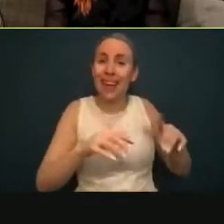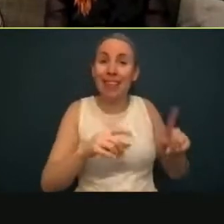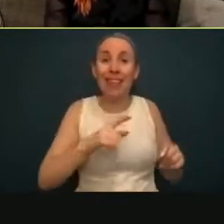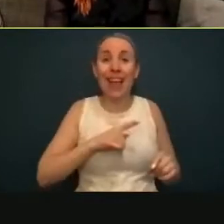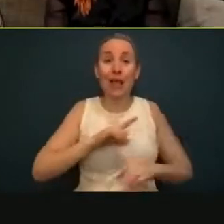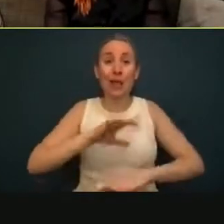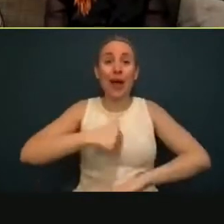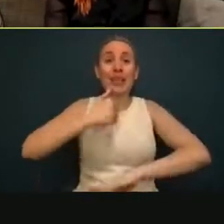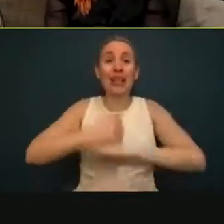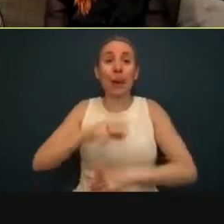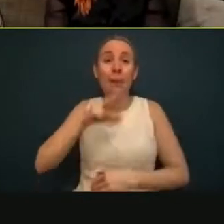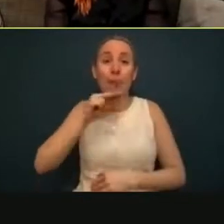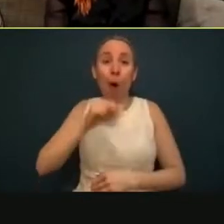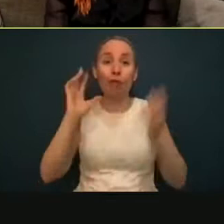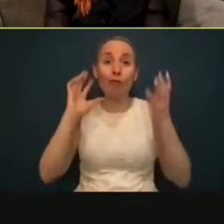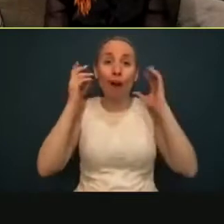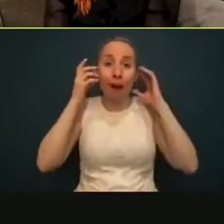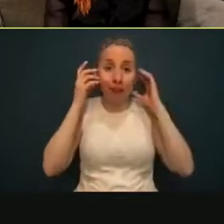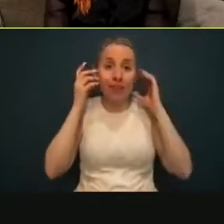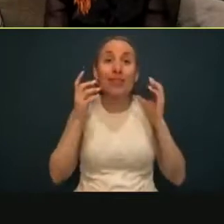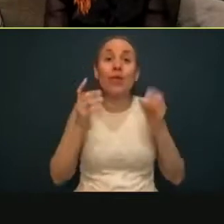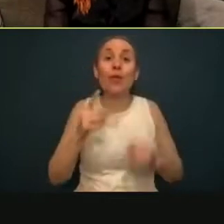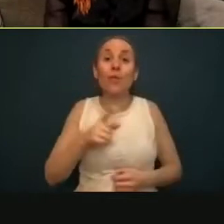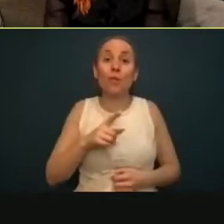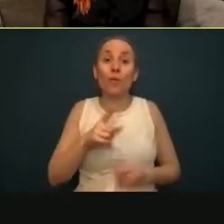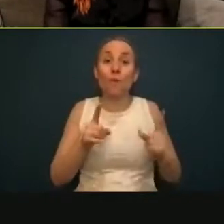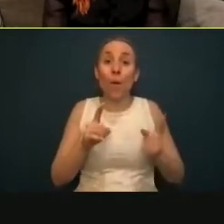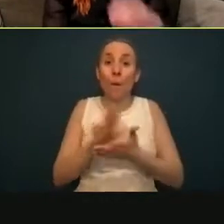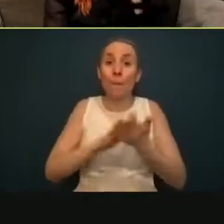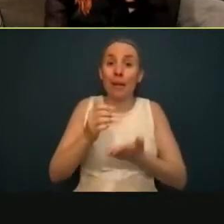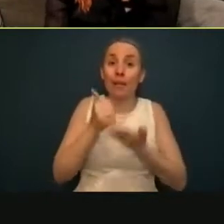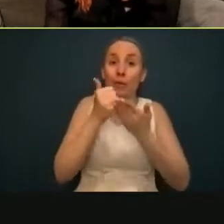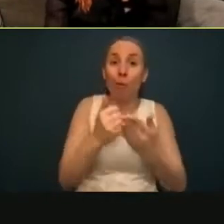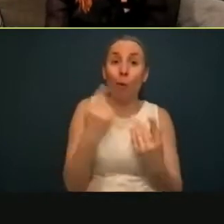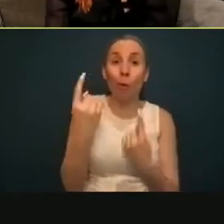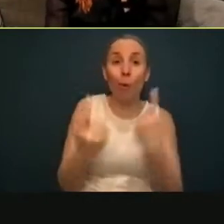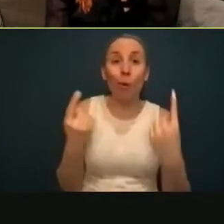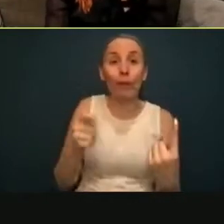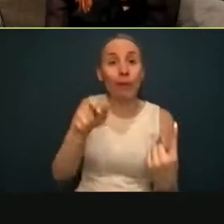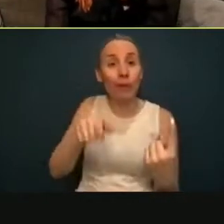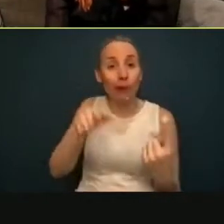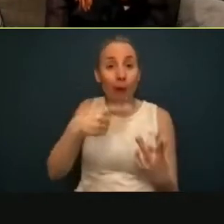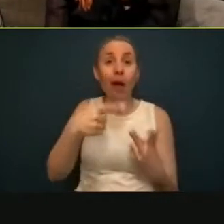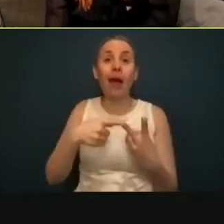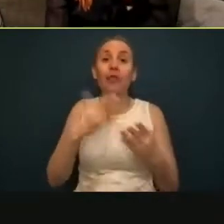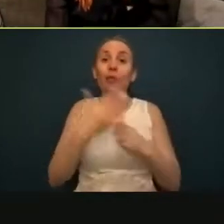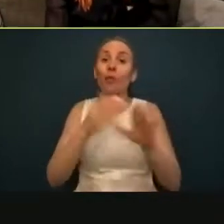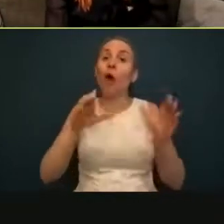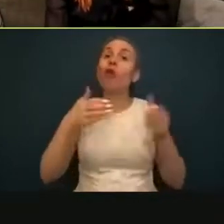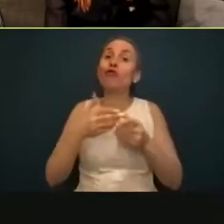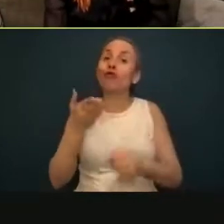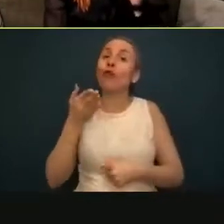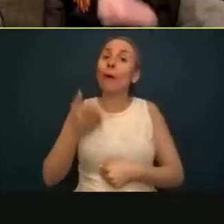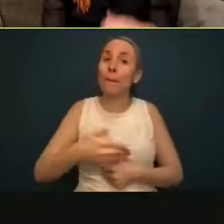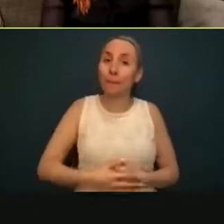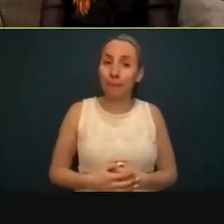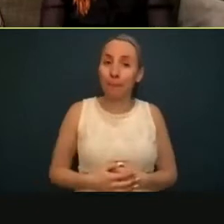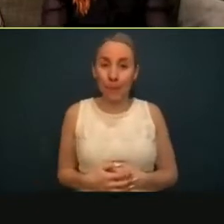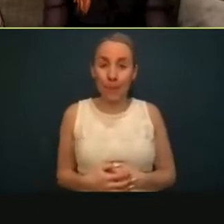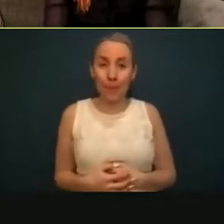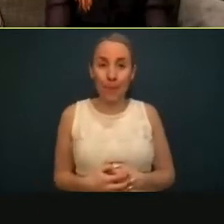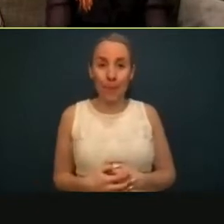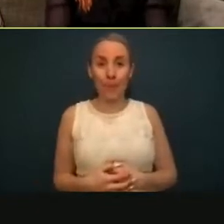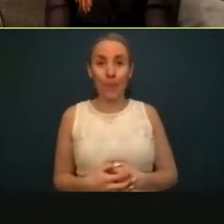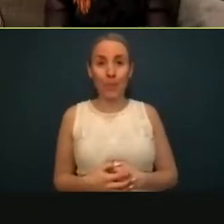for that resource and to support people, and the workshops and things like that. So, it